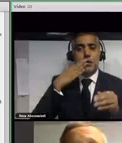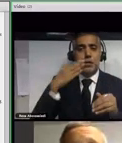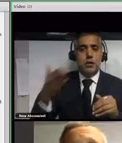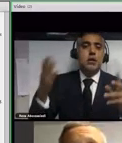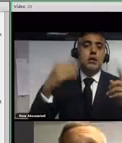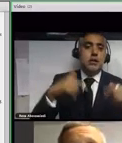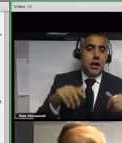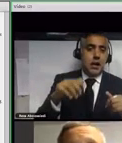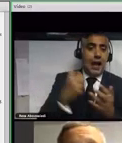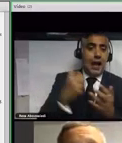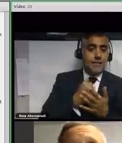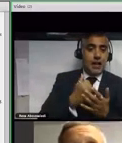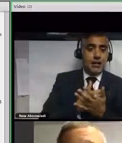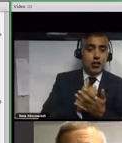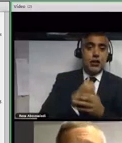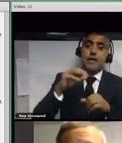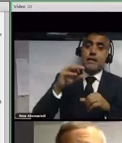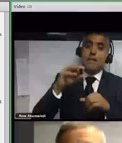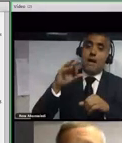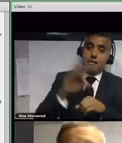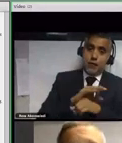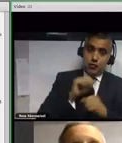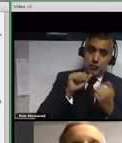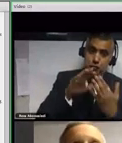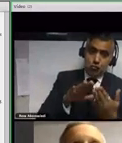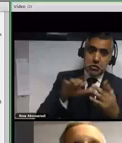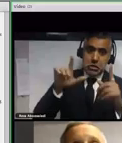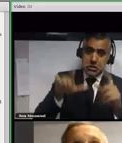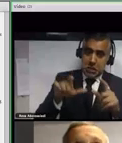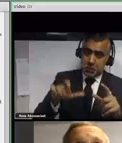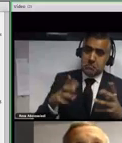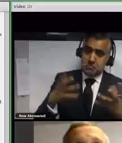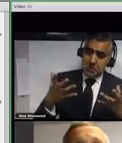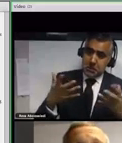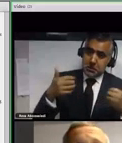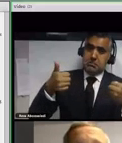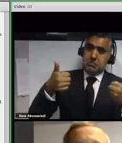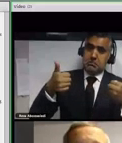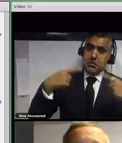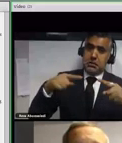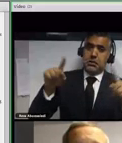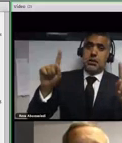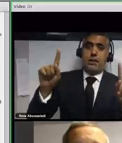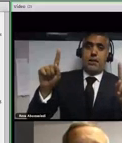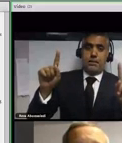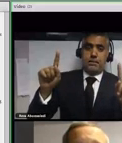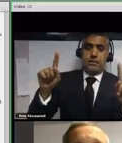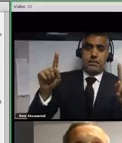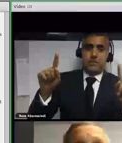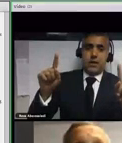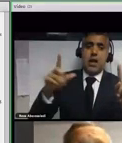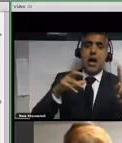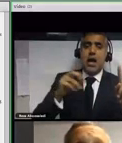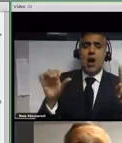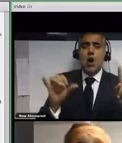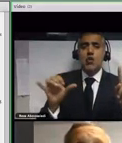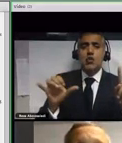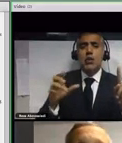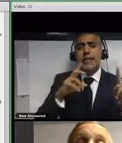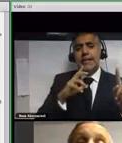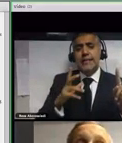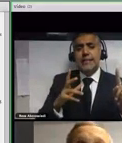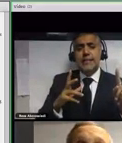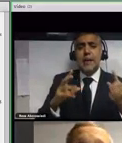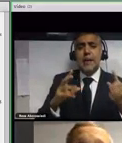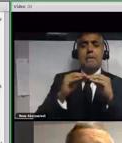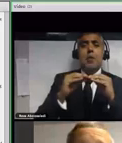tested successfully in many countries. It also is, it's very clear, well,